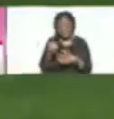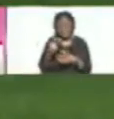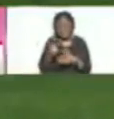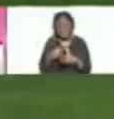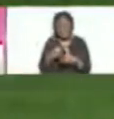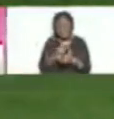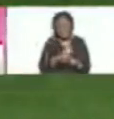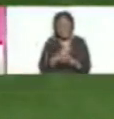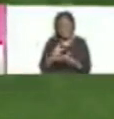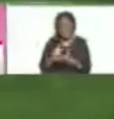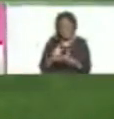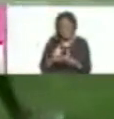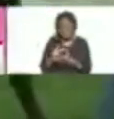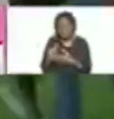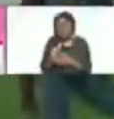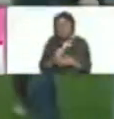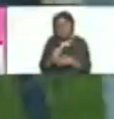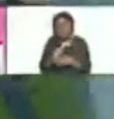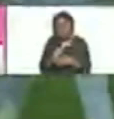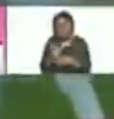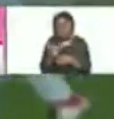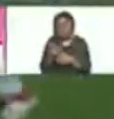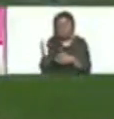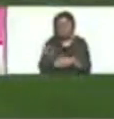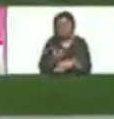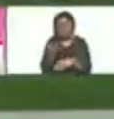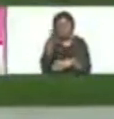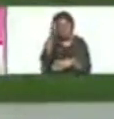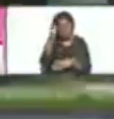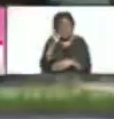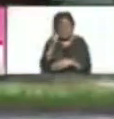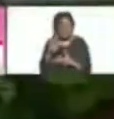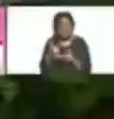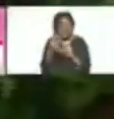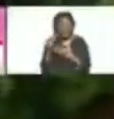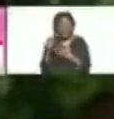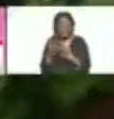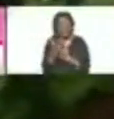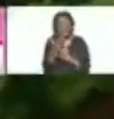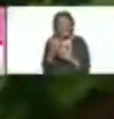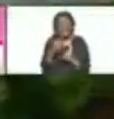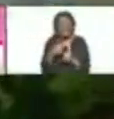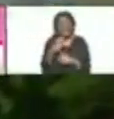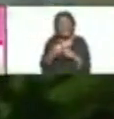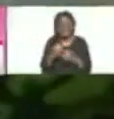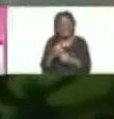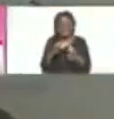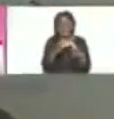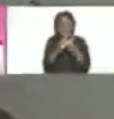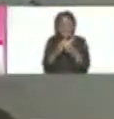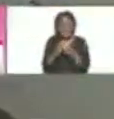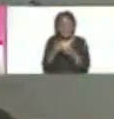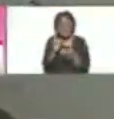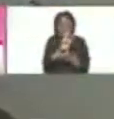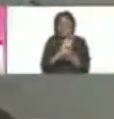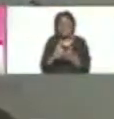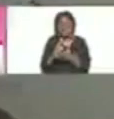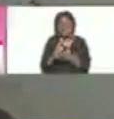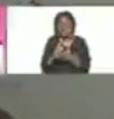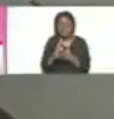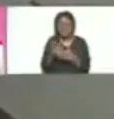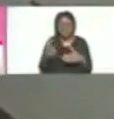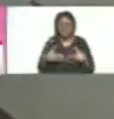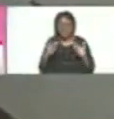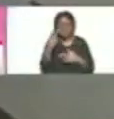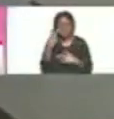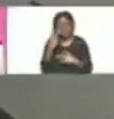parents, that we were trying to help them throughout the entire first year connect to the institution, join this community. Really happy to see